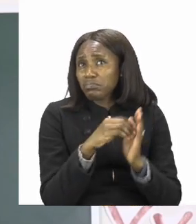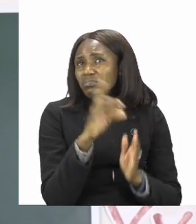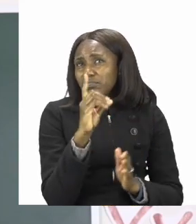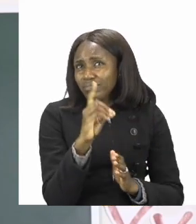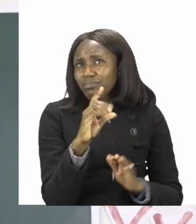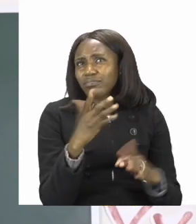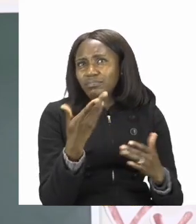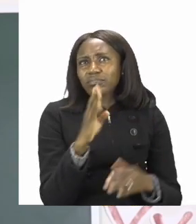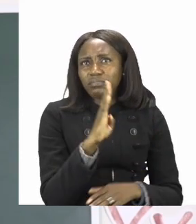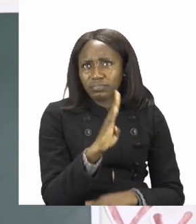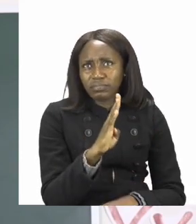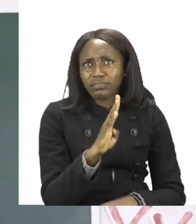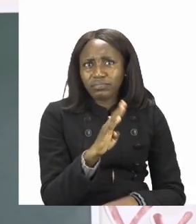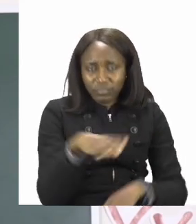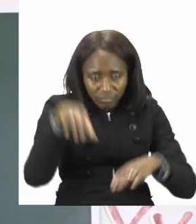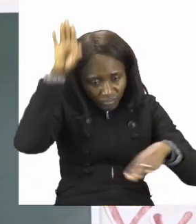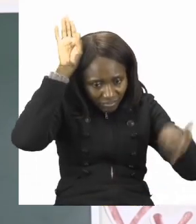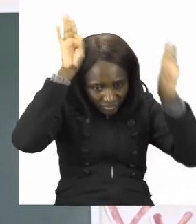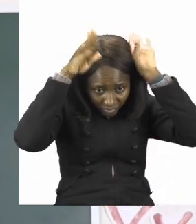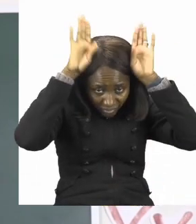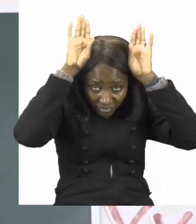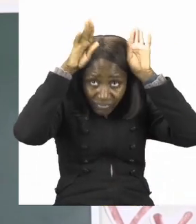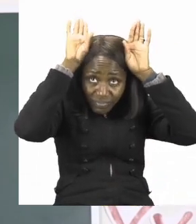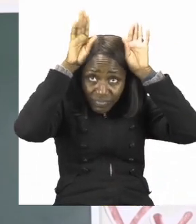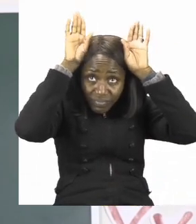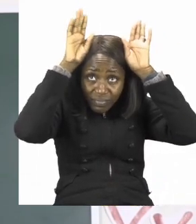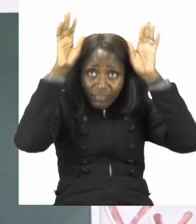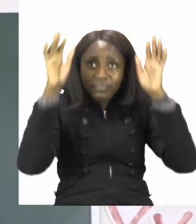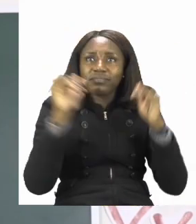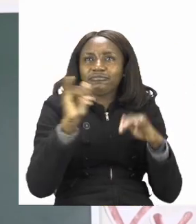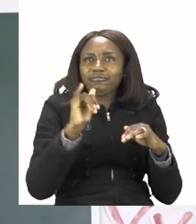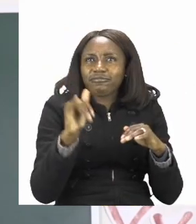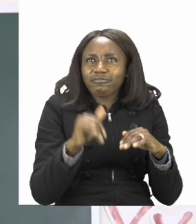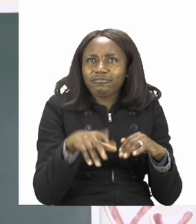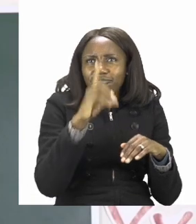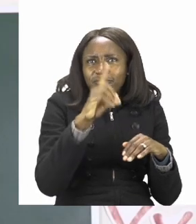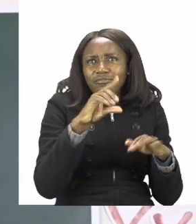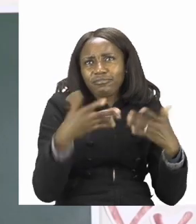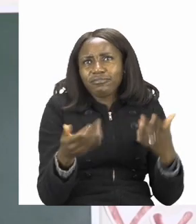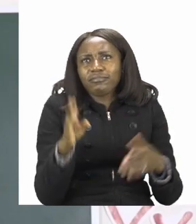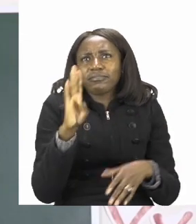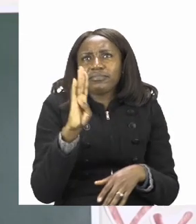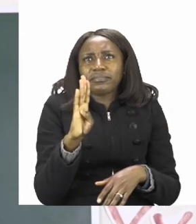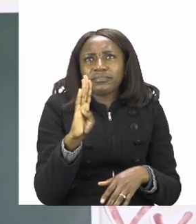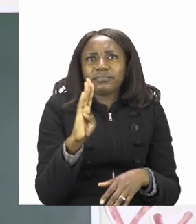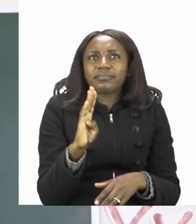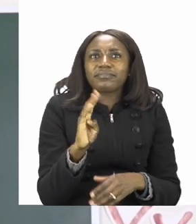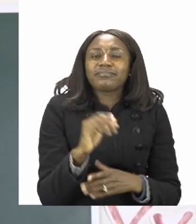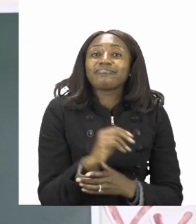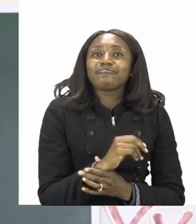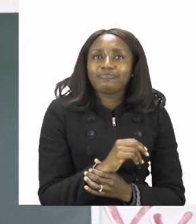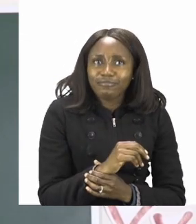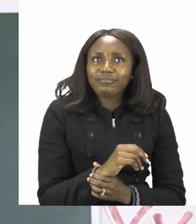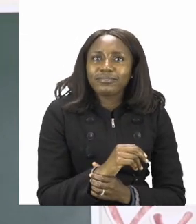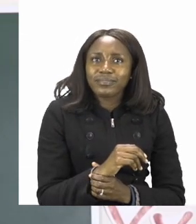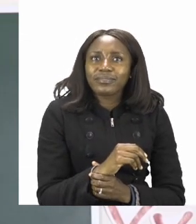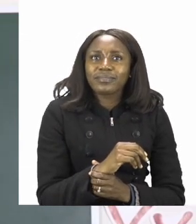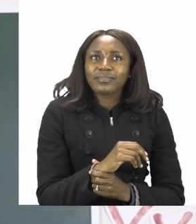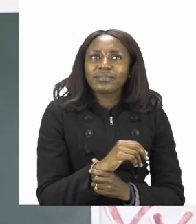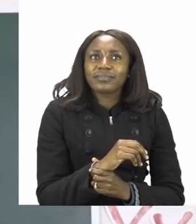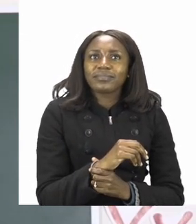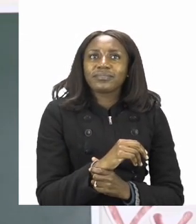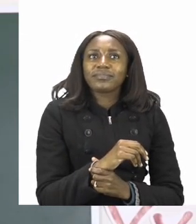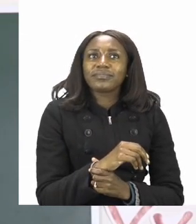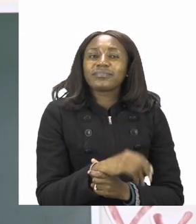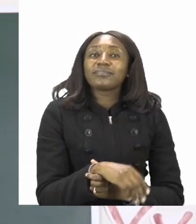donkey or bonky? Take a good look at the item. If